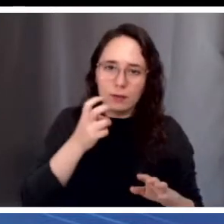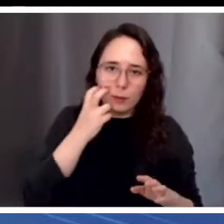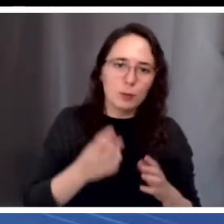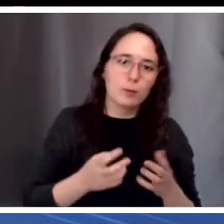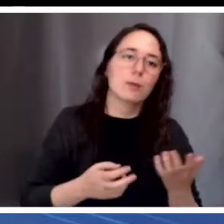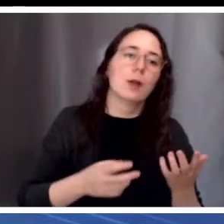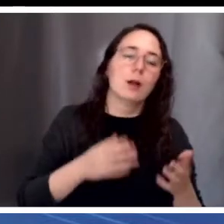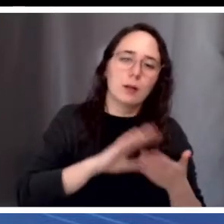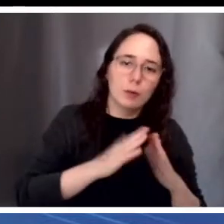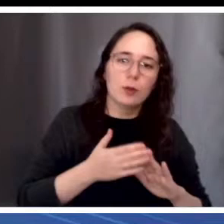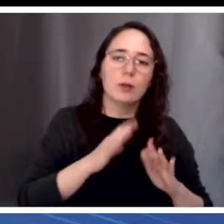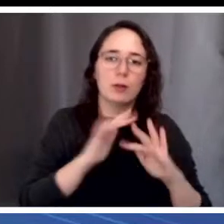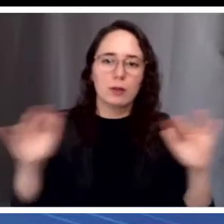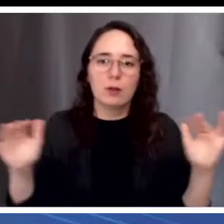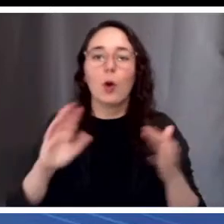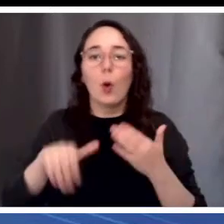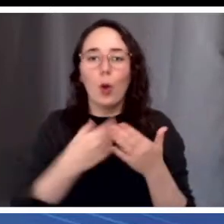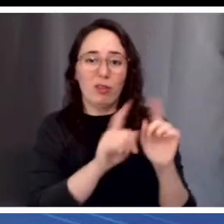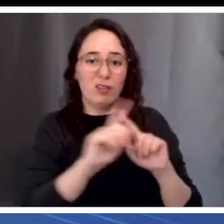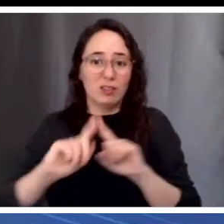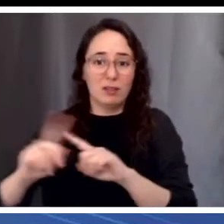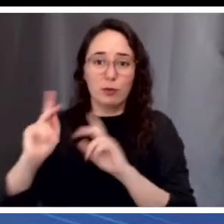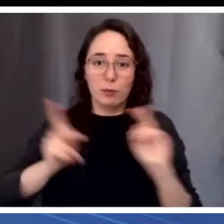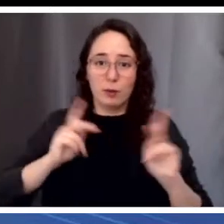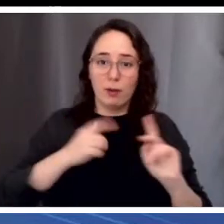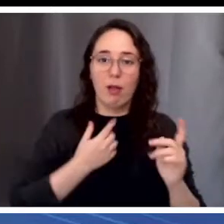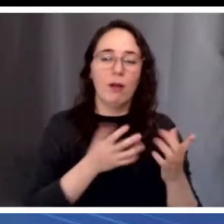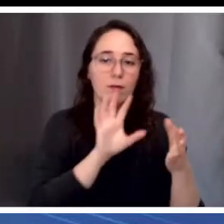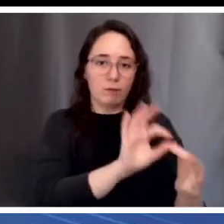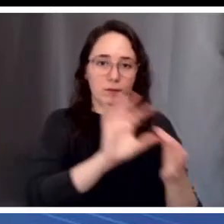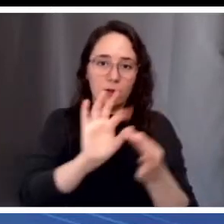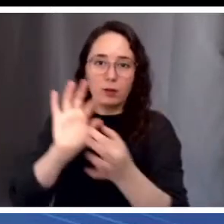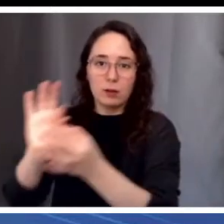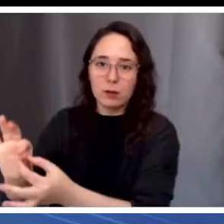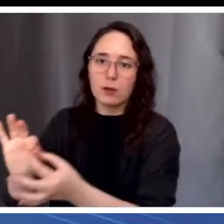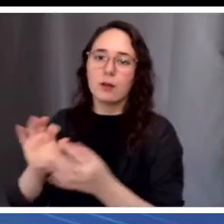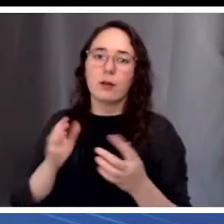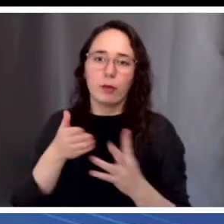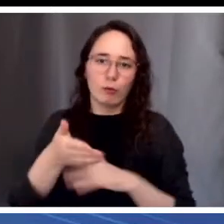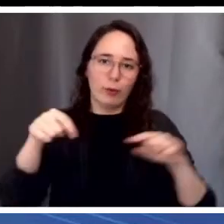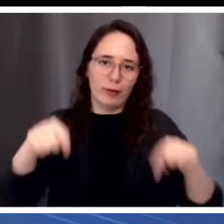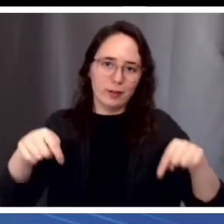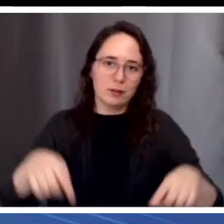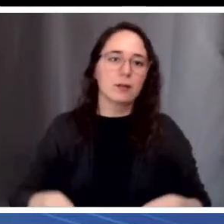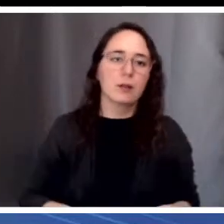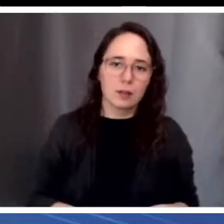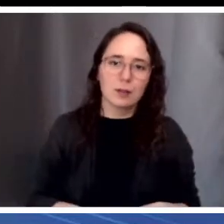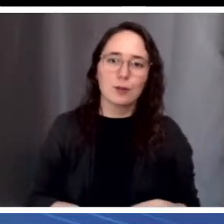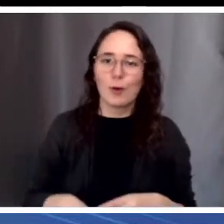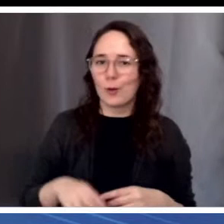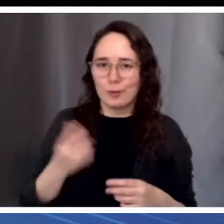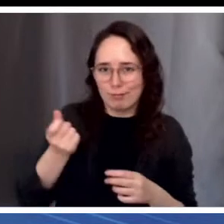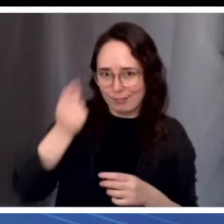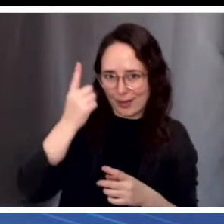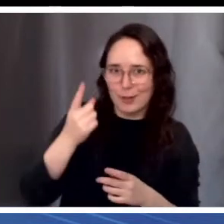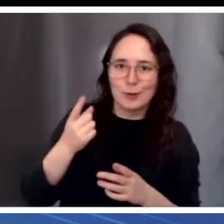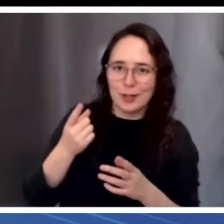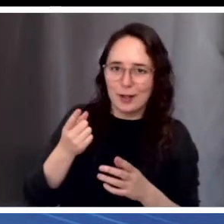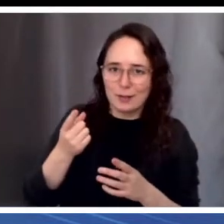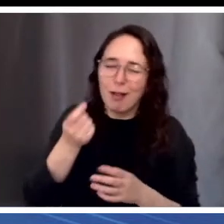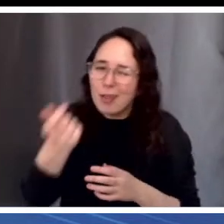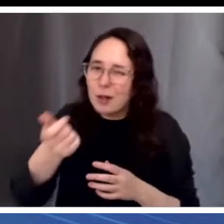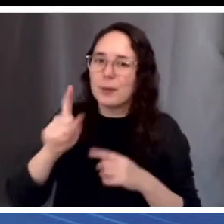people, all the amazing people I've gotten to connect with through this platform. So I've definitely can relate in certain ways to